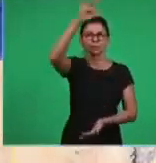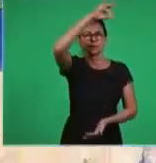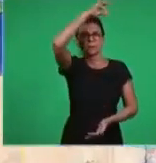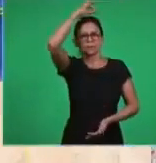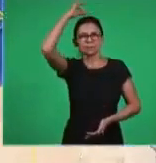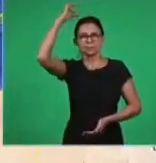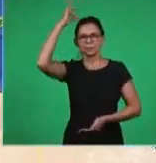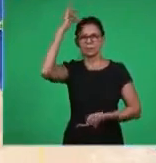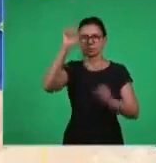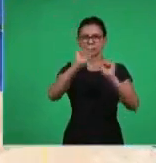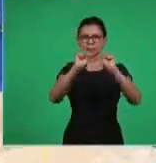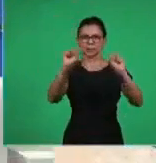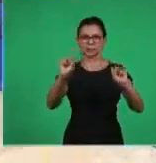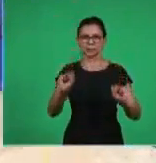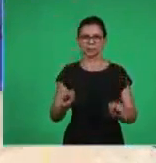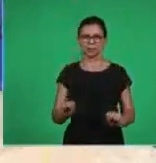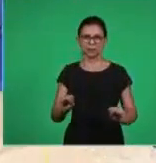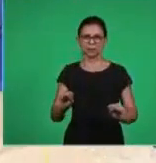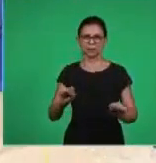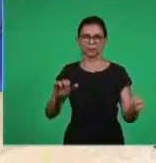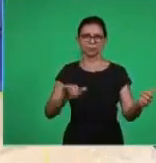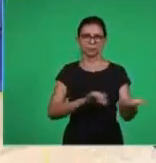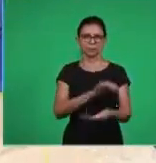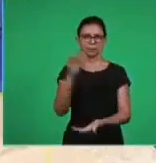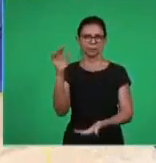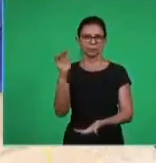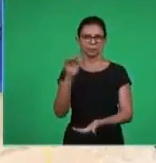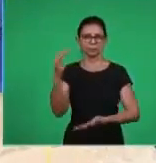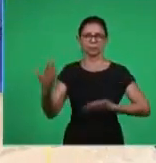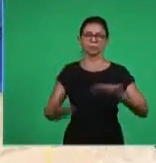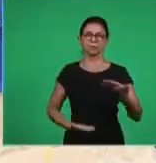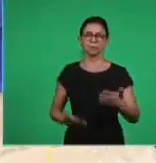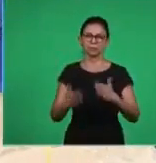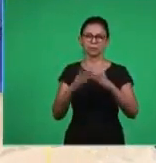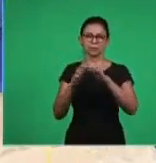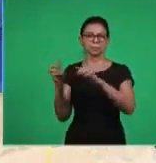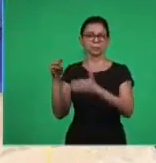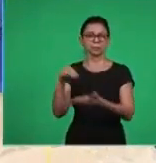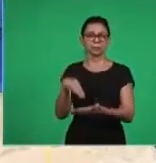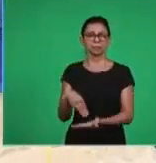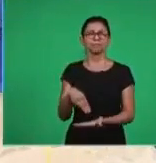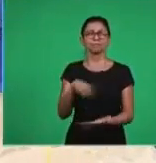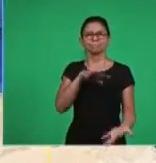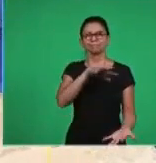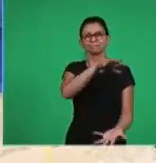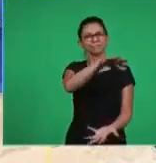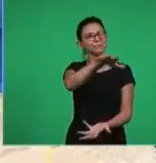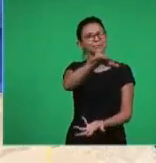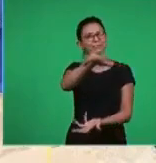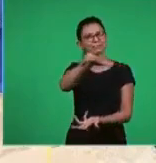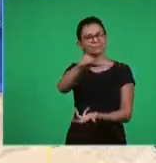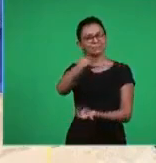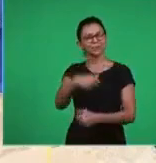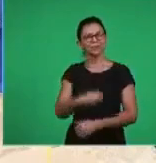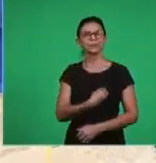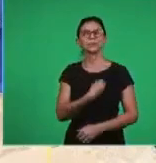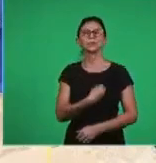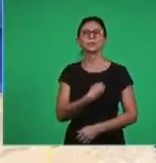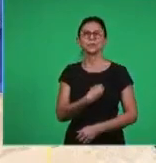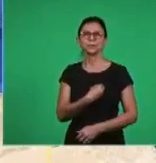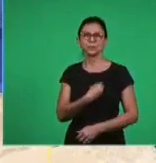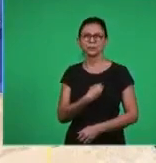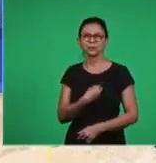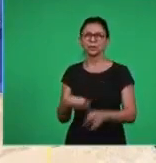in the same spirit, through the system of transmission. The members of the Maranatha Christian Church of the entire planet